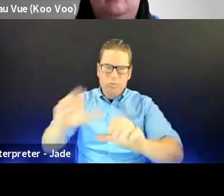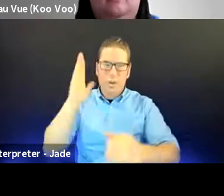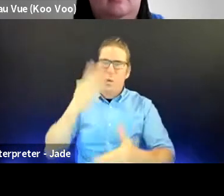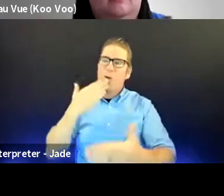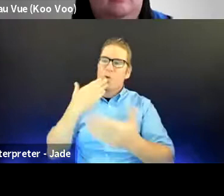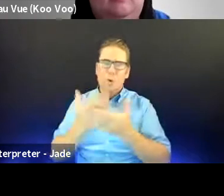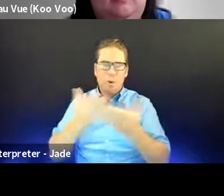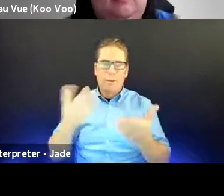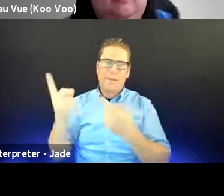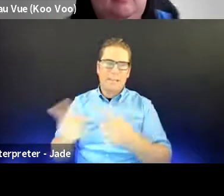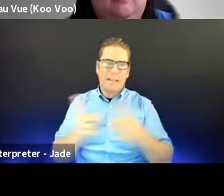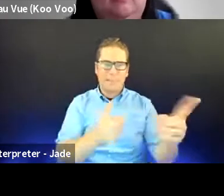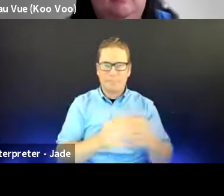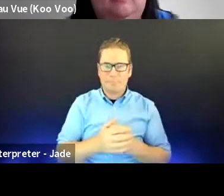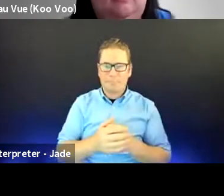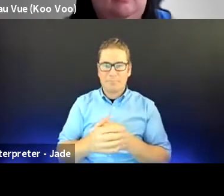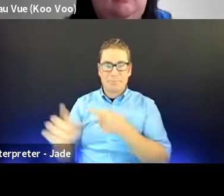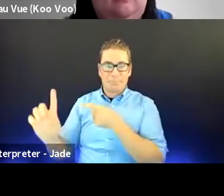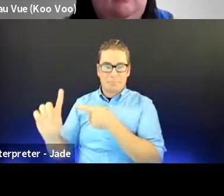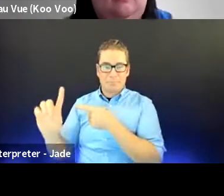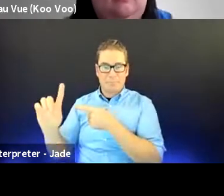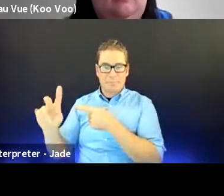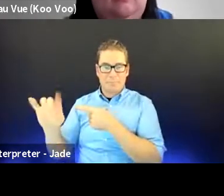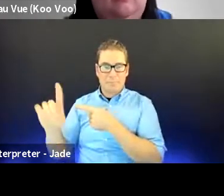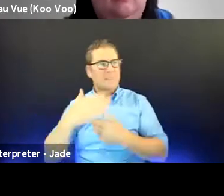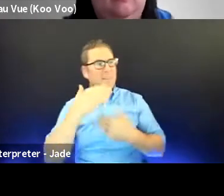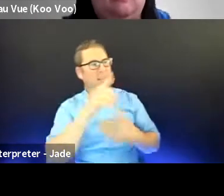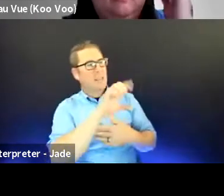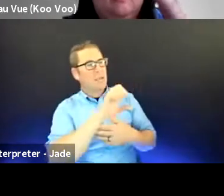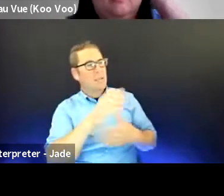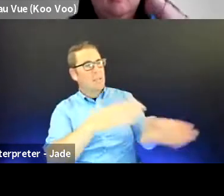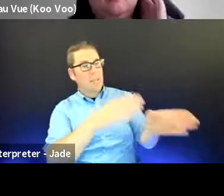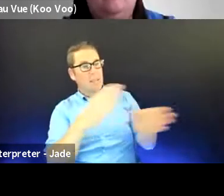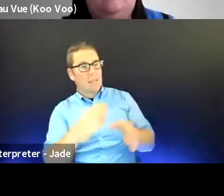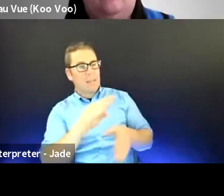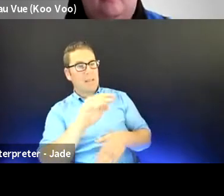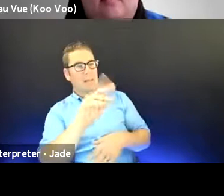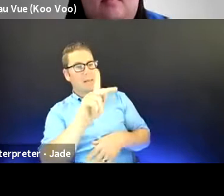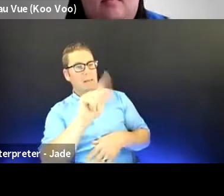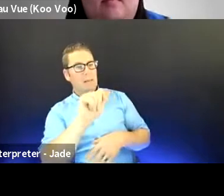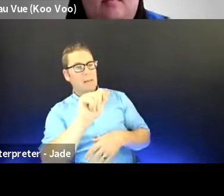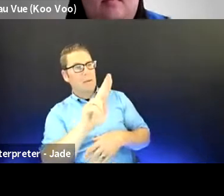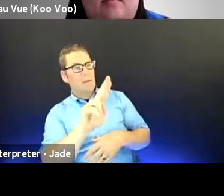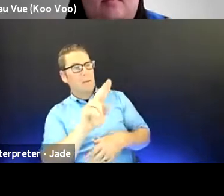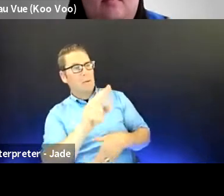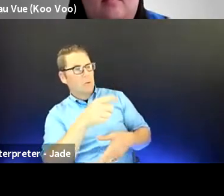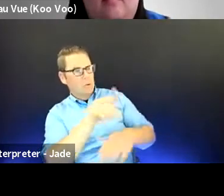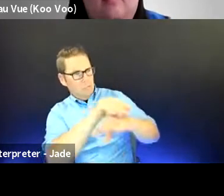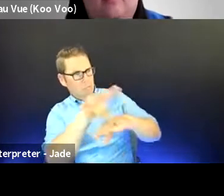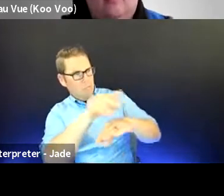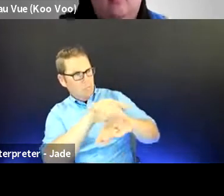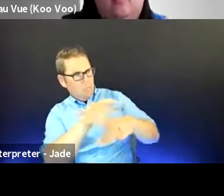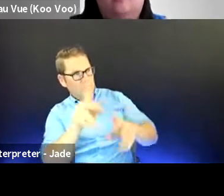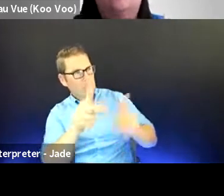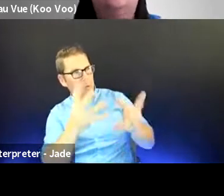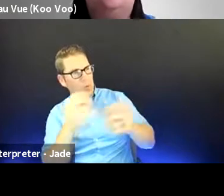Great, thank you, Lee. So Ku, what about you? What advice would you have for those that want to set off in the similar direction in community